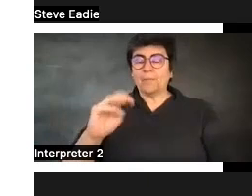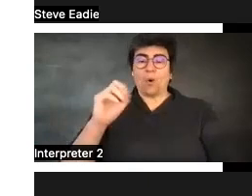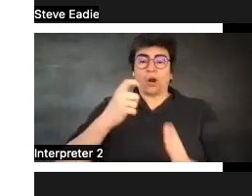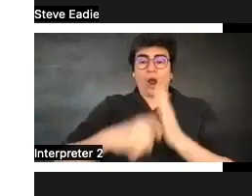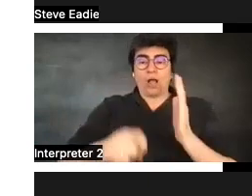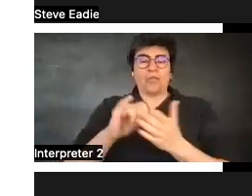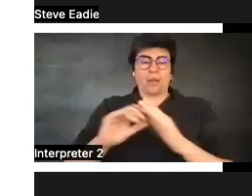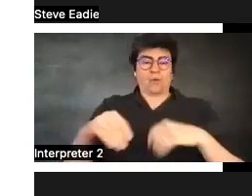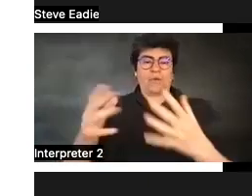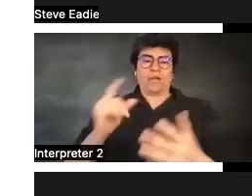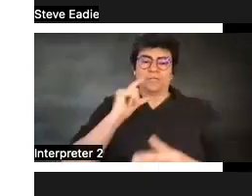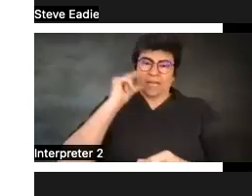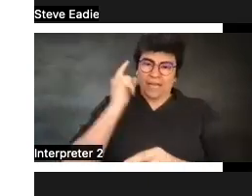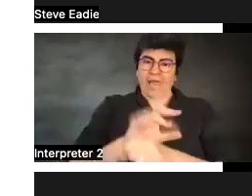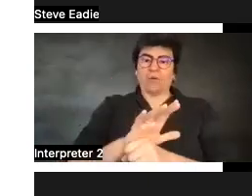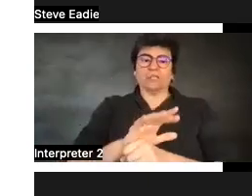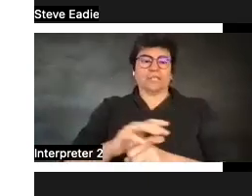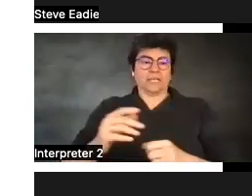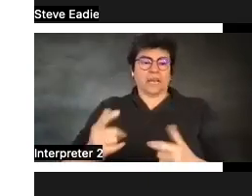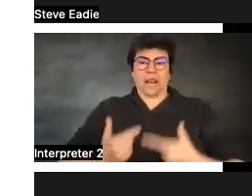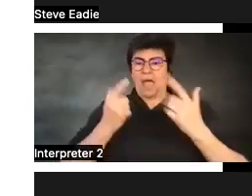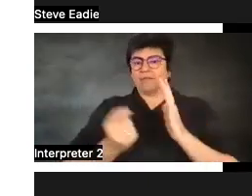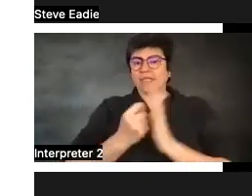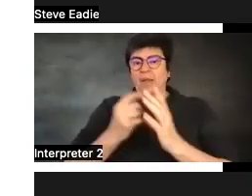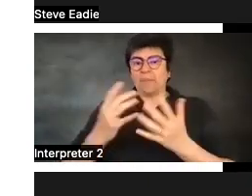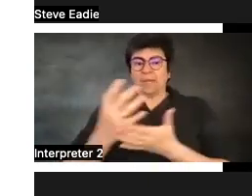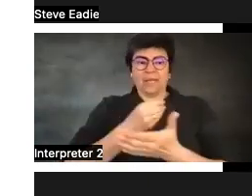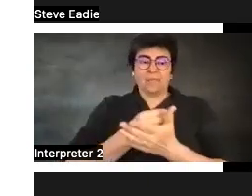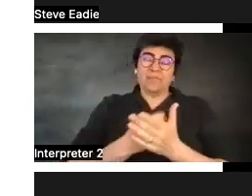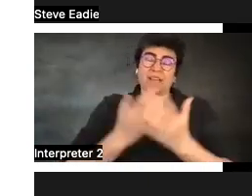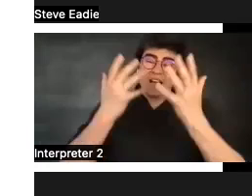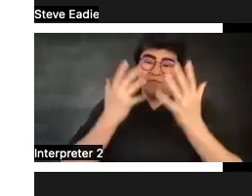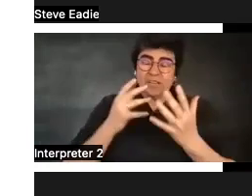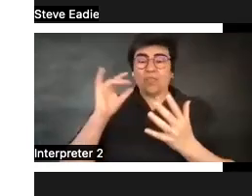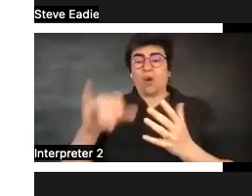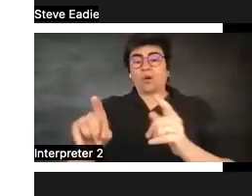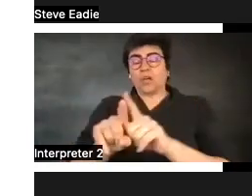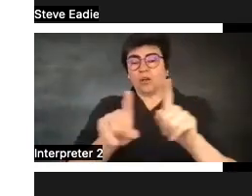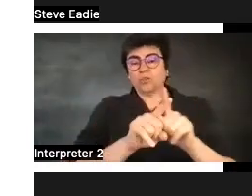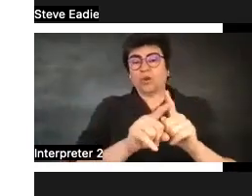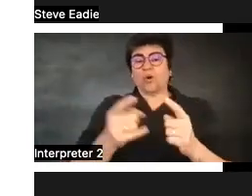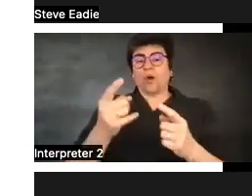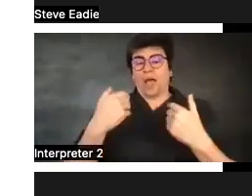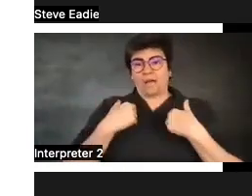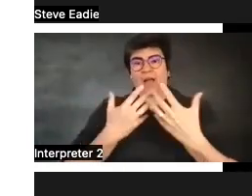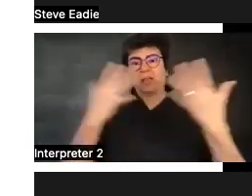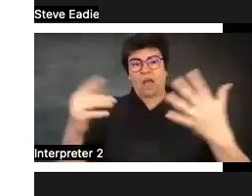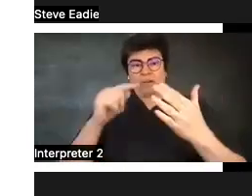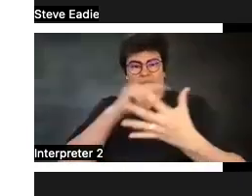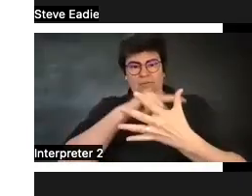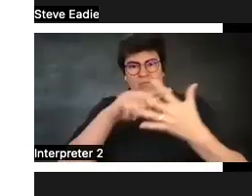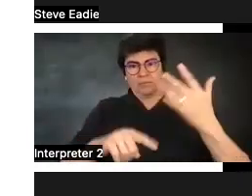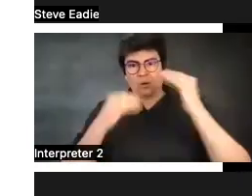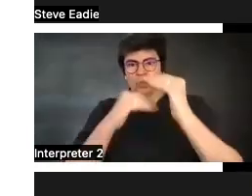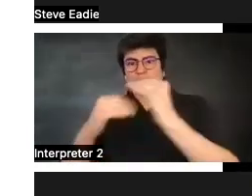provides a guaranteed lifetime income. Unfortunately, these also come with a bunch of restrictions, but they do